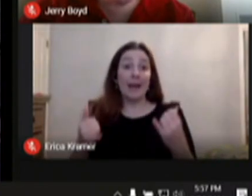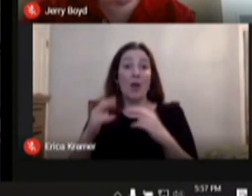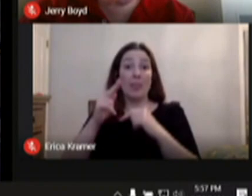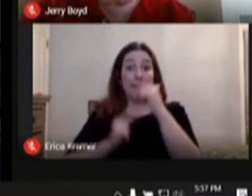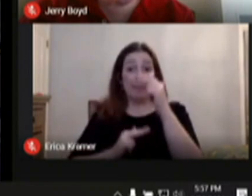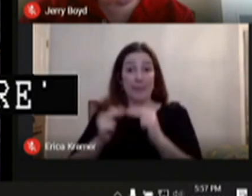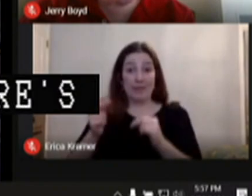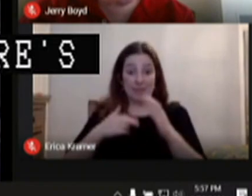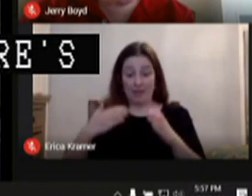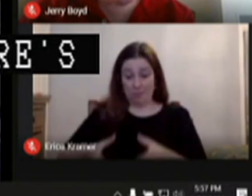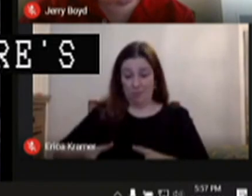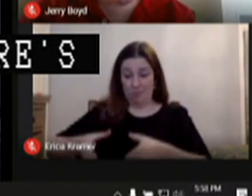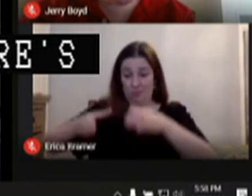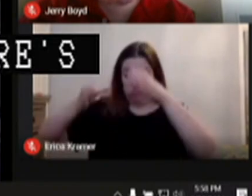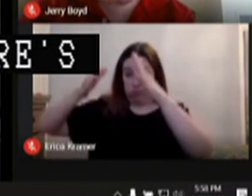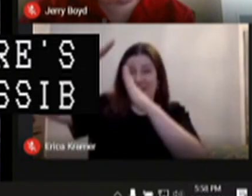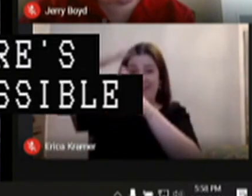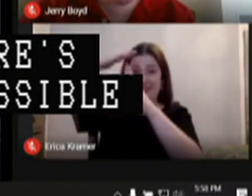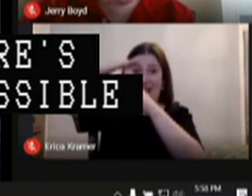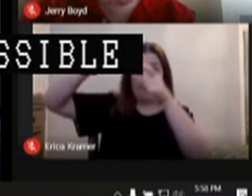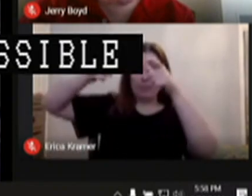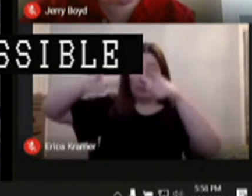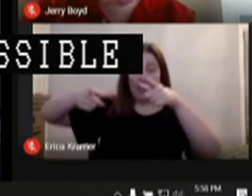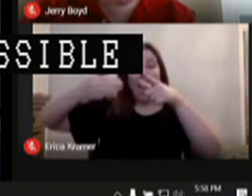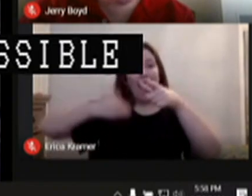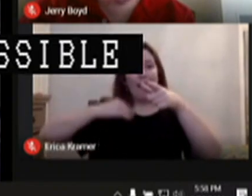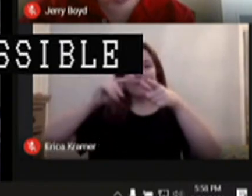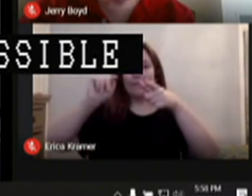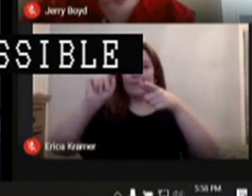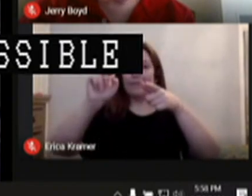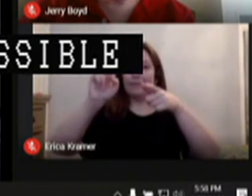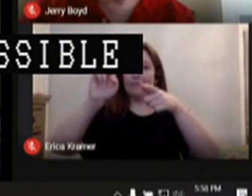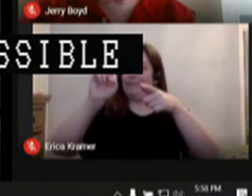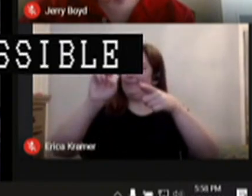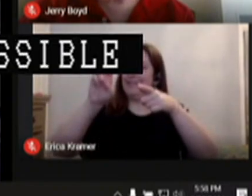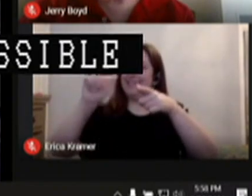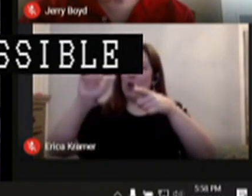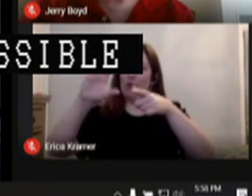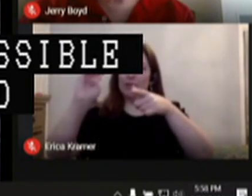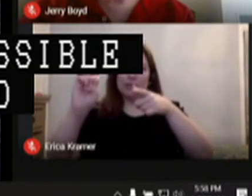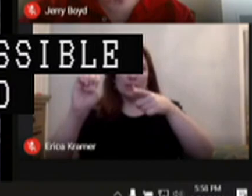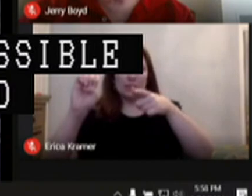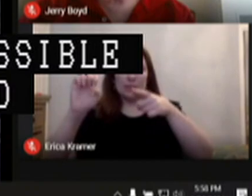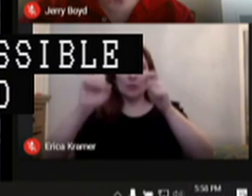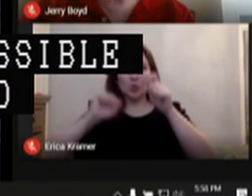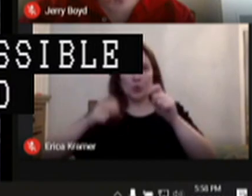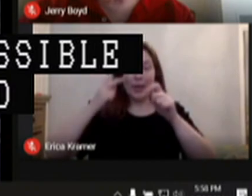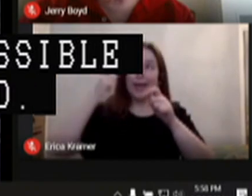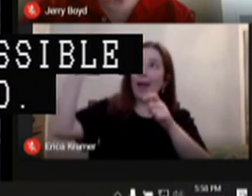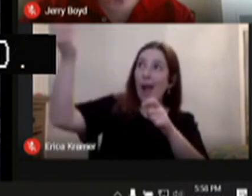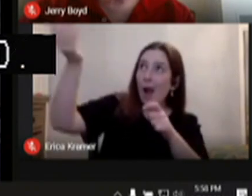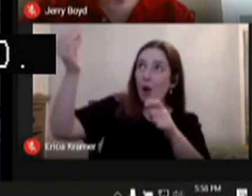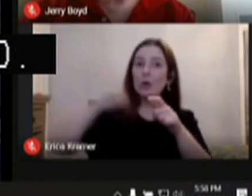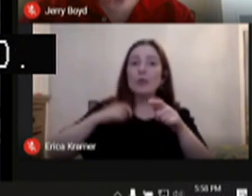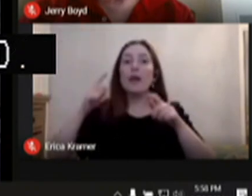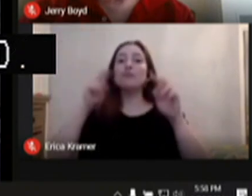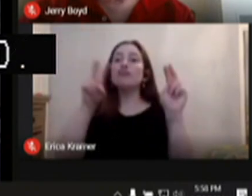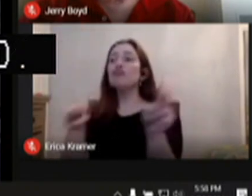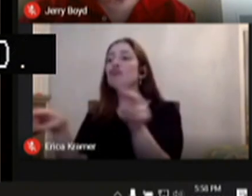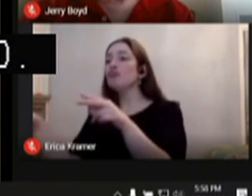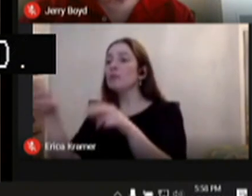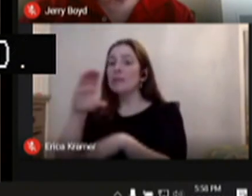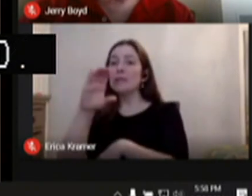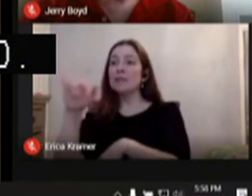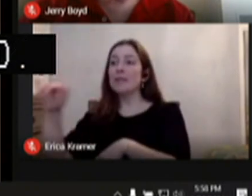is accessible from the GSA terrace beyond and provides a great space for events as well as viewing the city on a